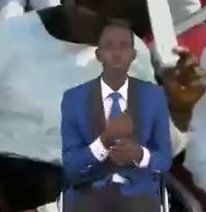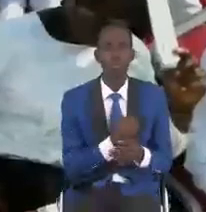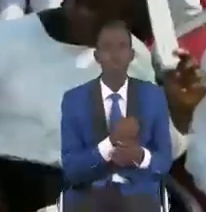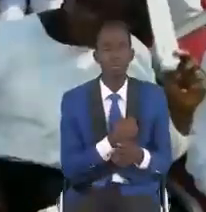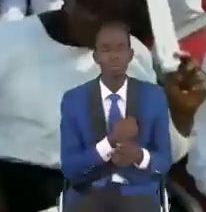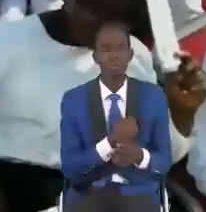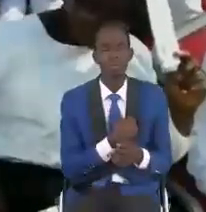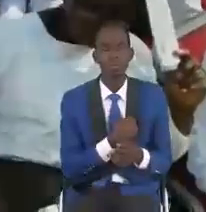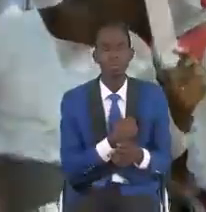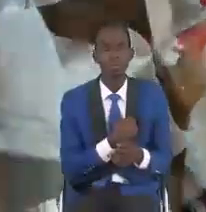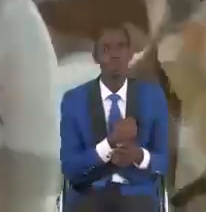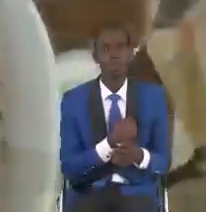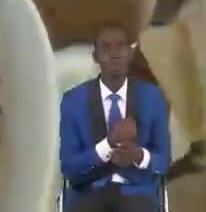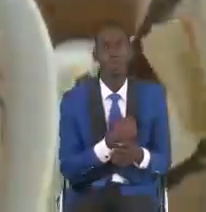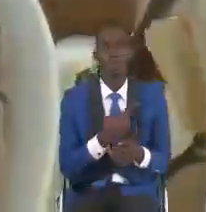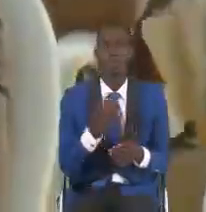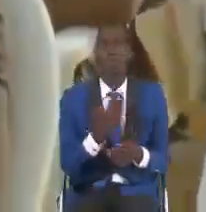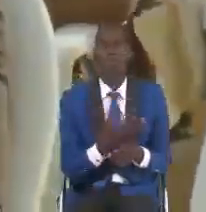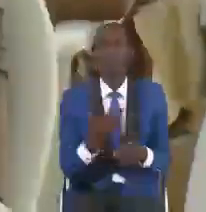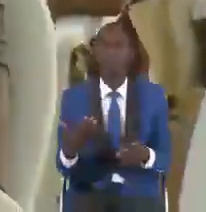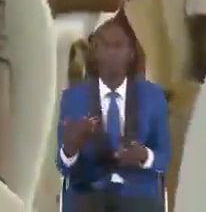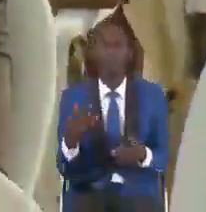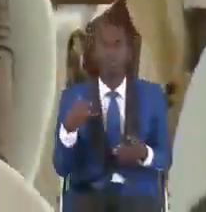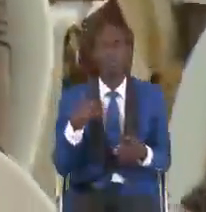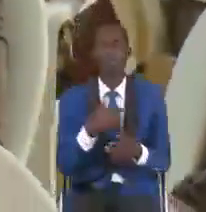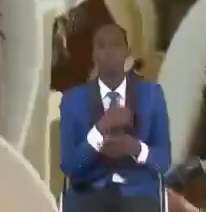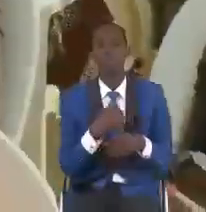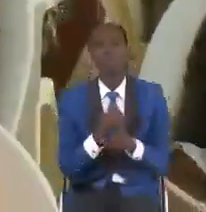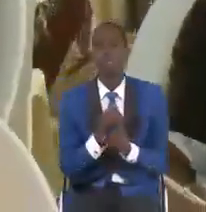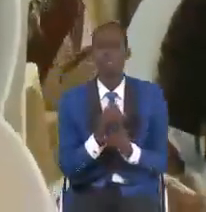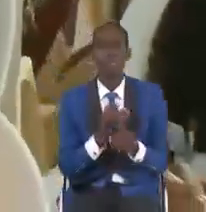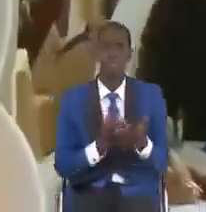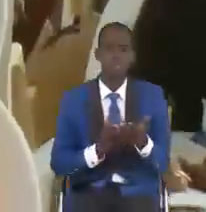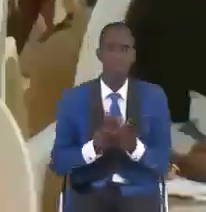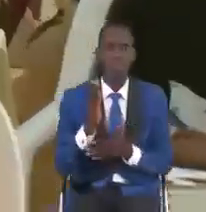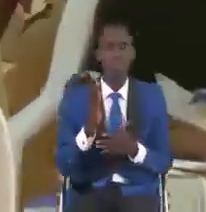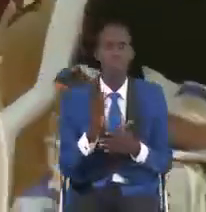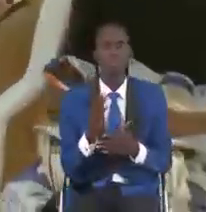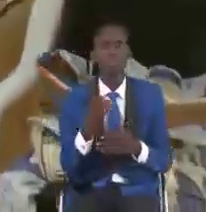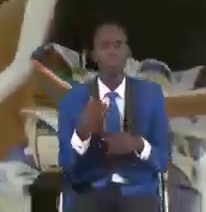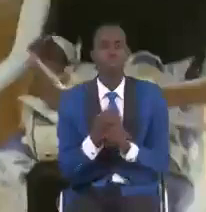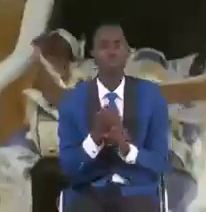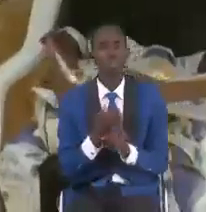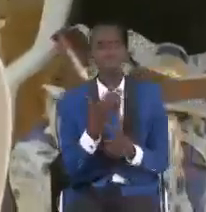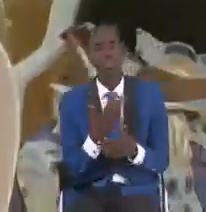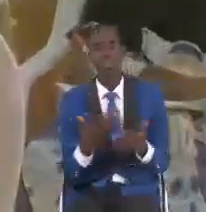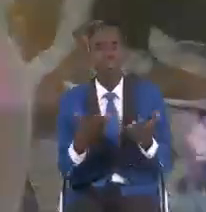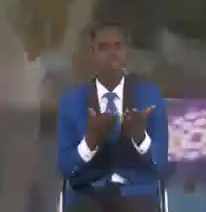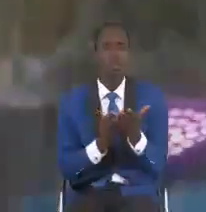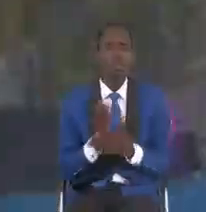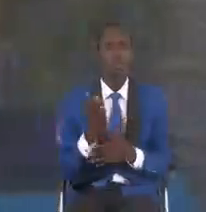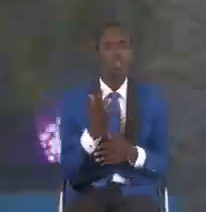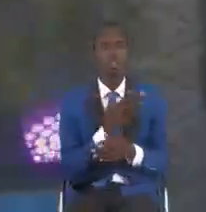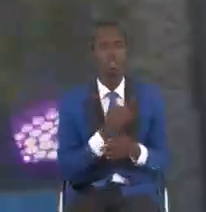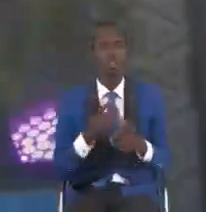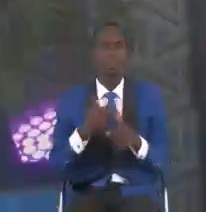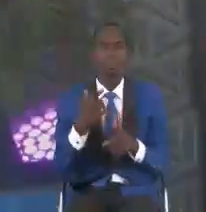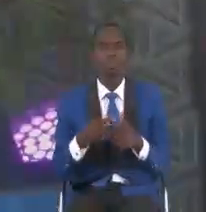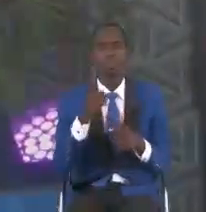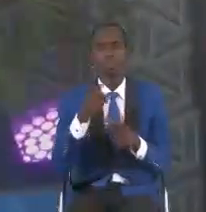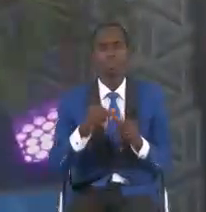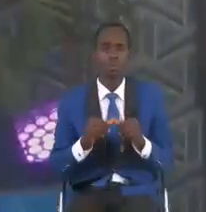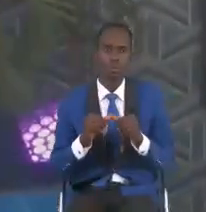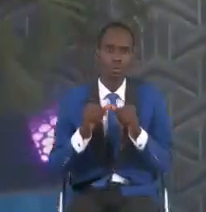adjust, things to make right. You make those things right, and then you continue